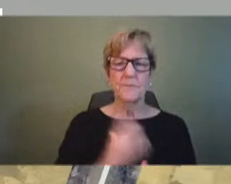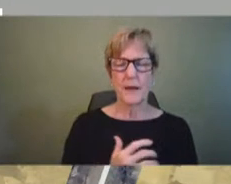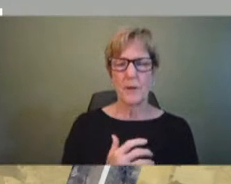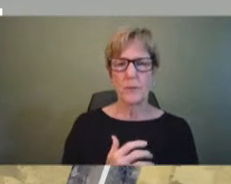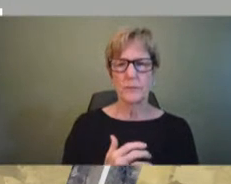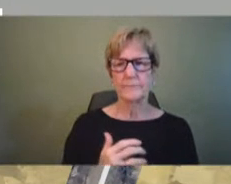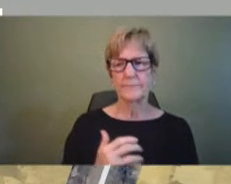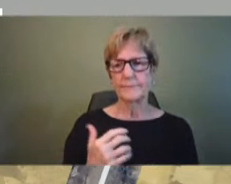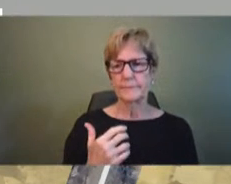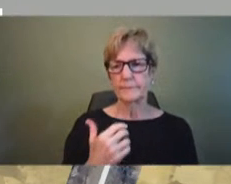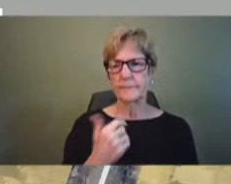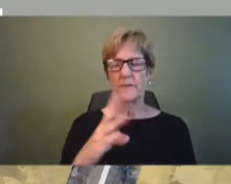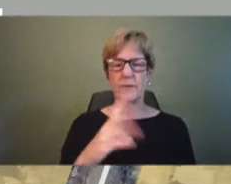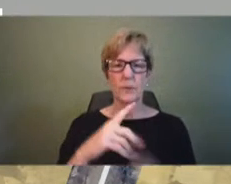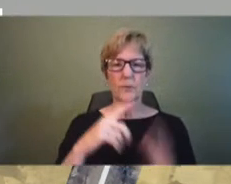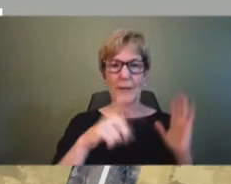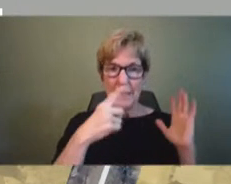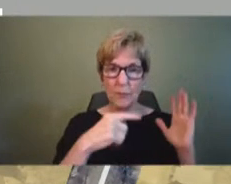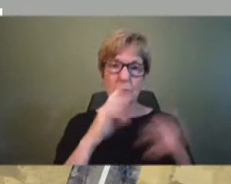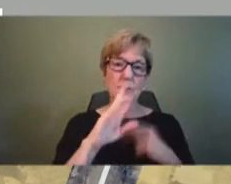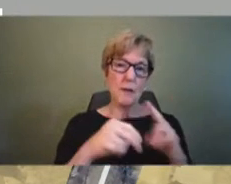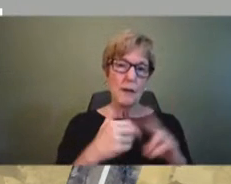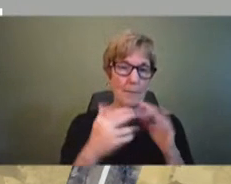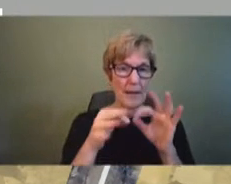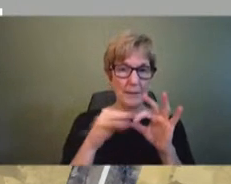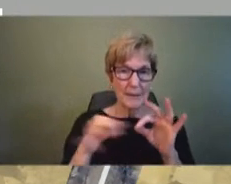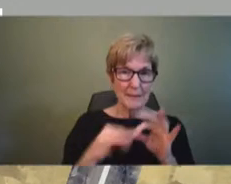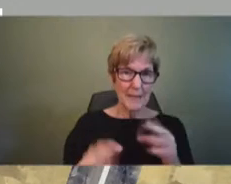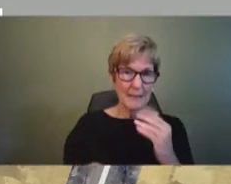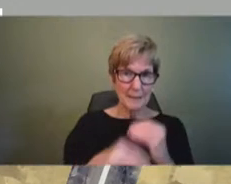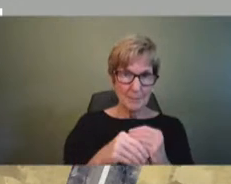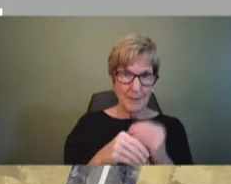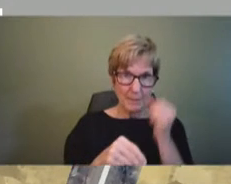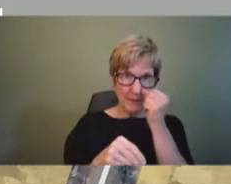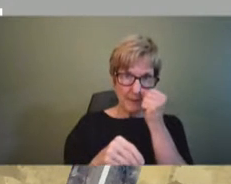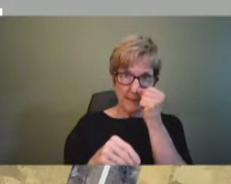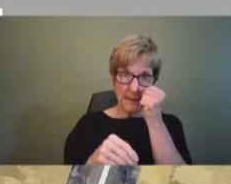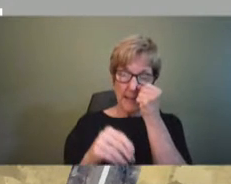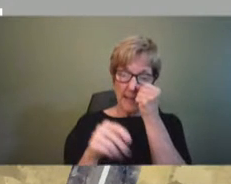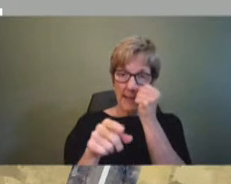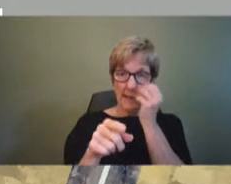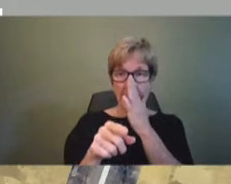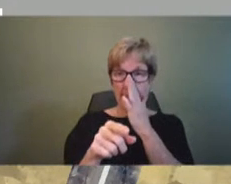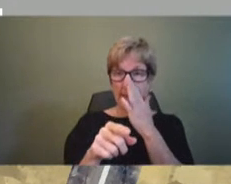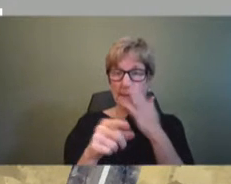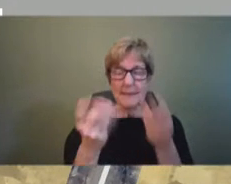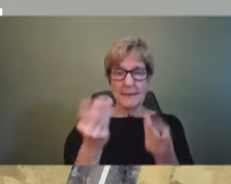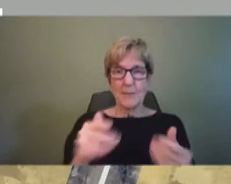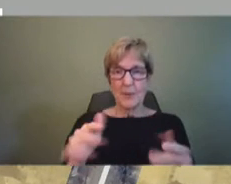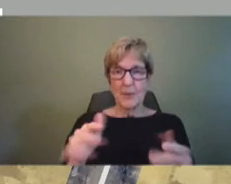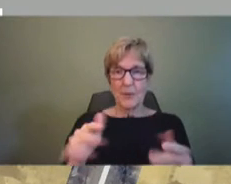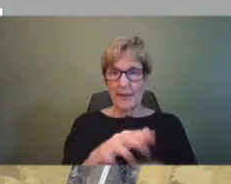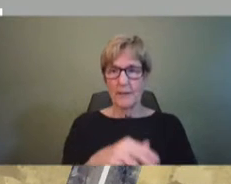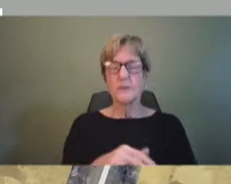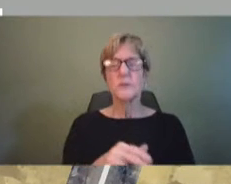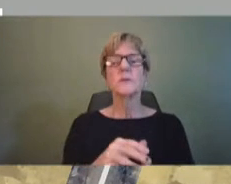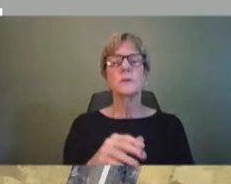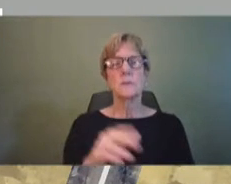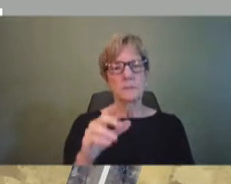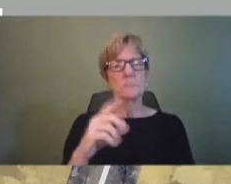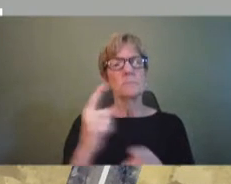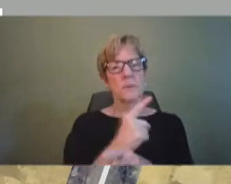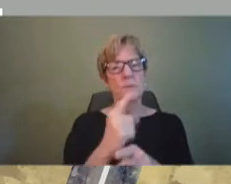of uh hearings when we were talking about text amendments this actually these Parcels along East Boulevard that are conventionally zoned